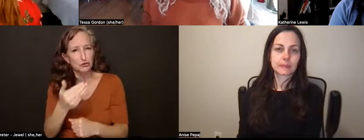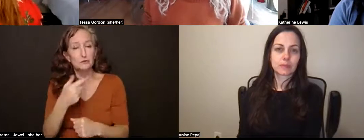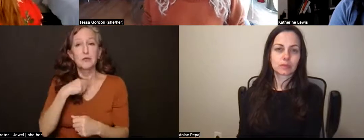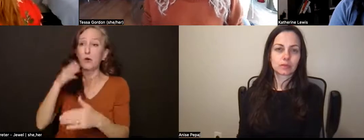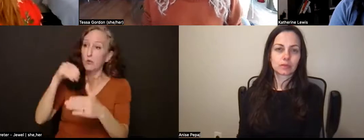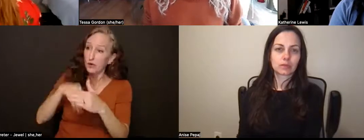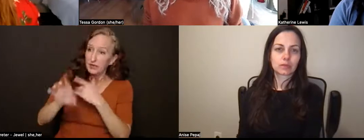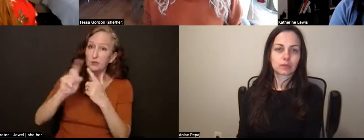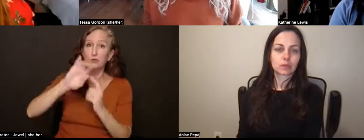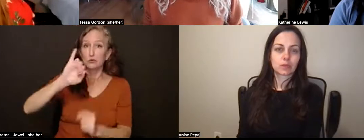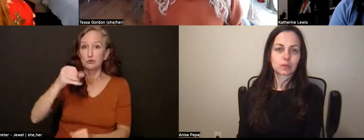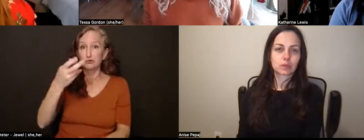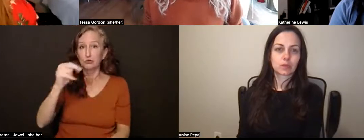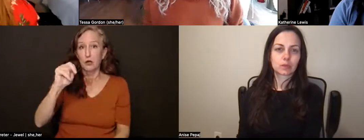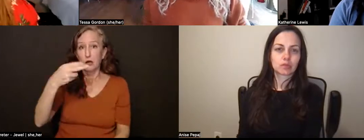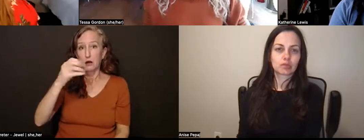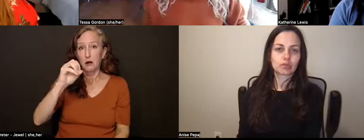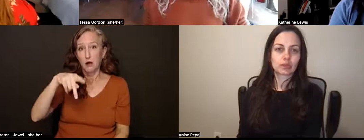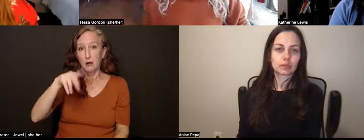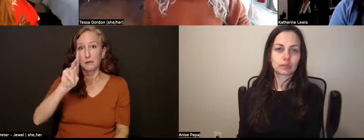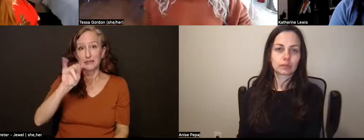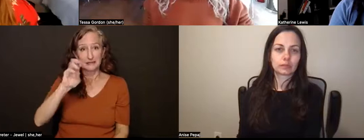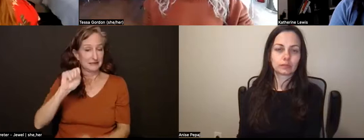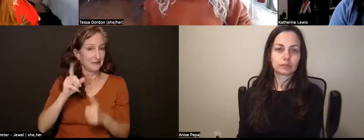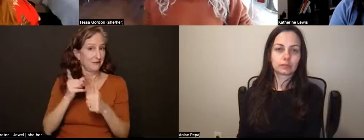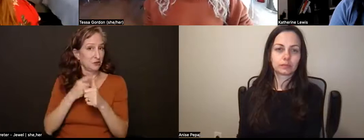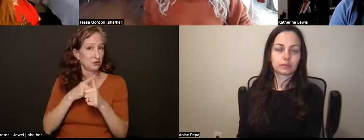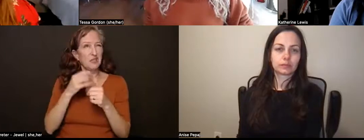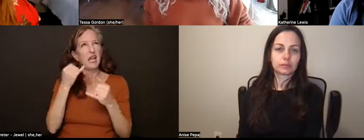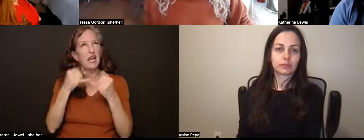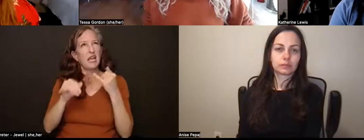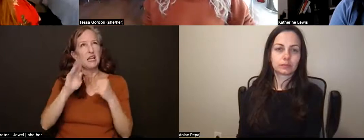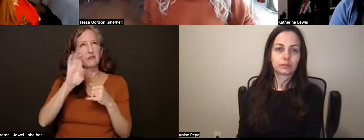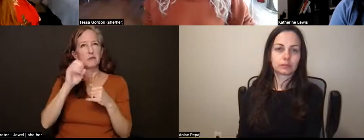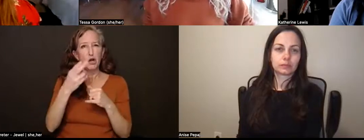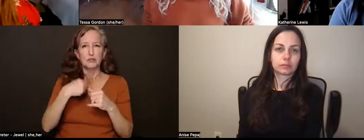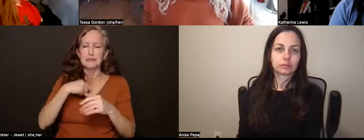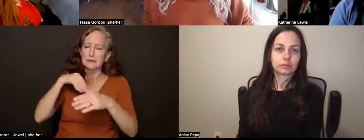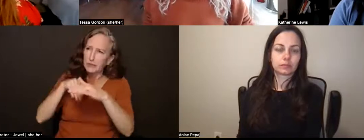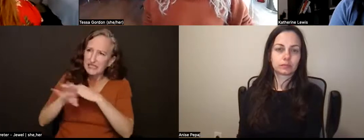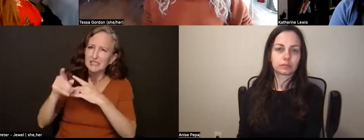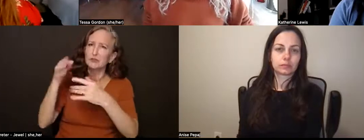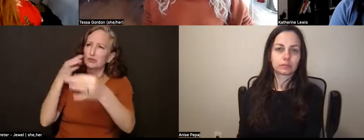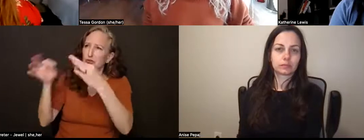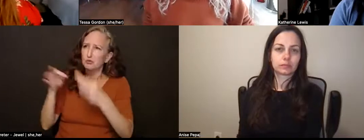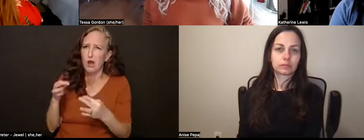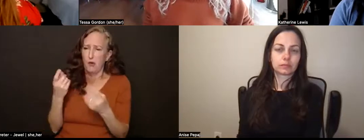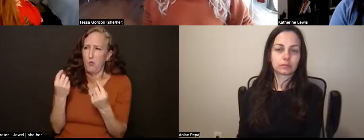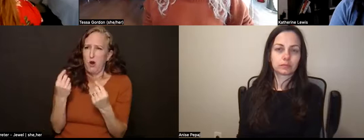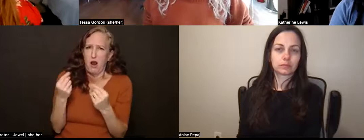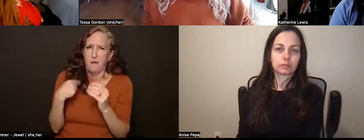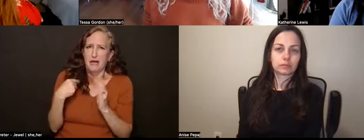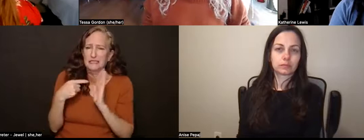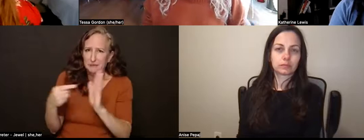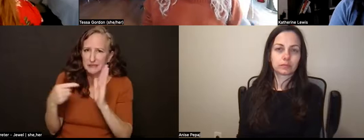very first time at the end of March to describe my symptoms with COVID and